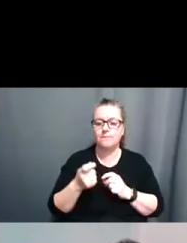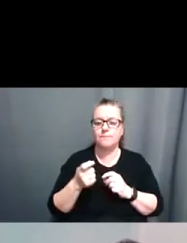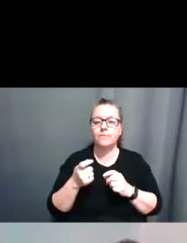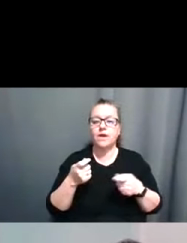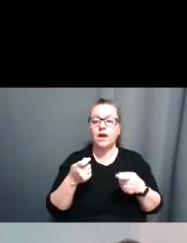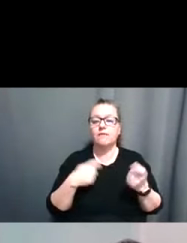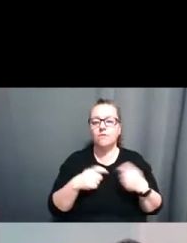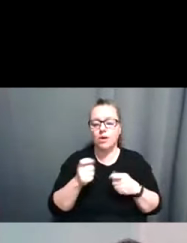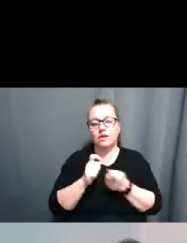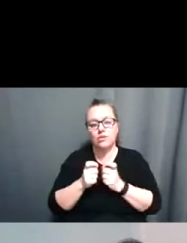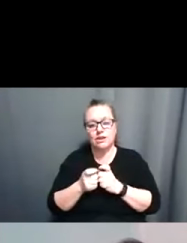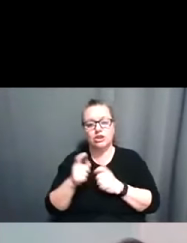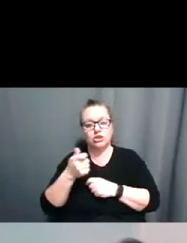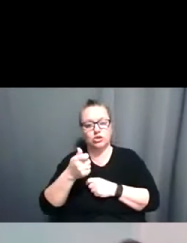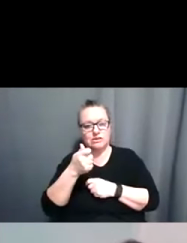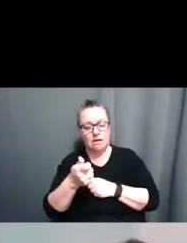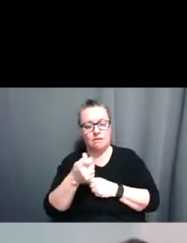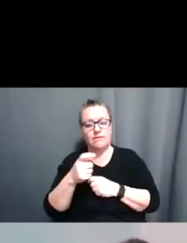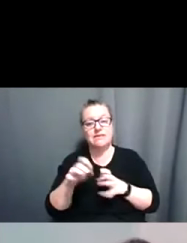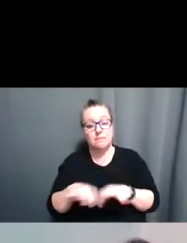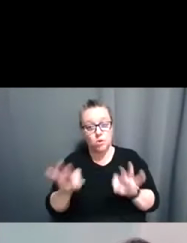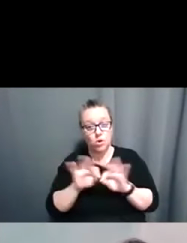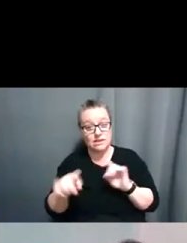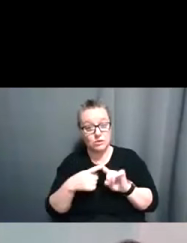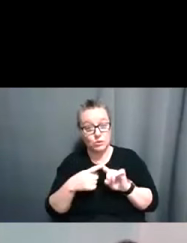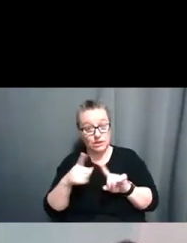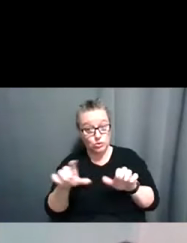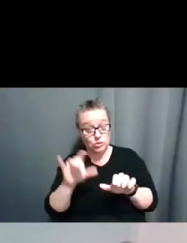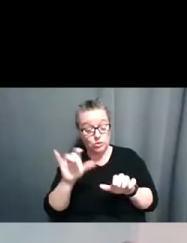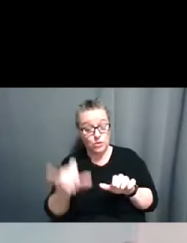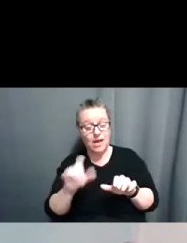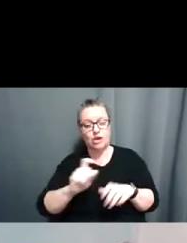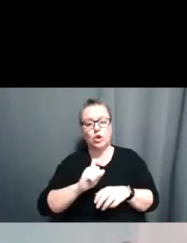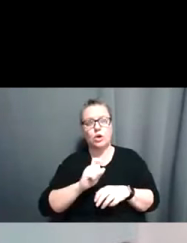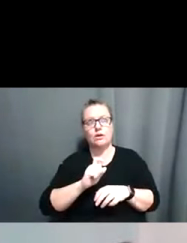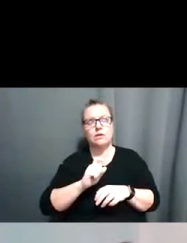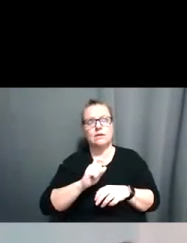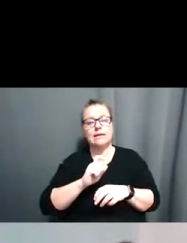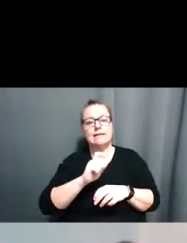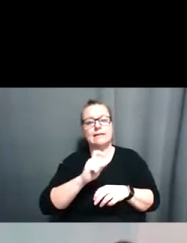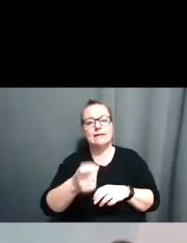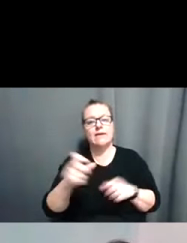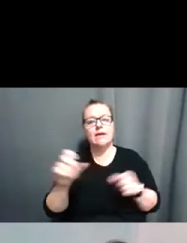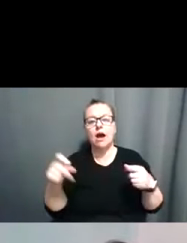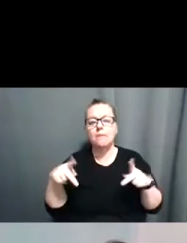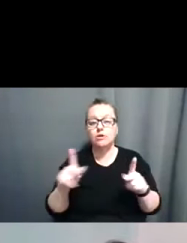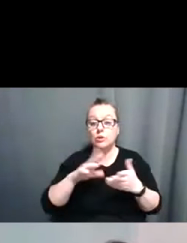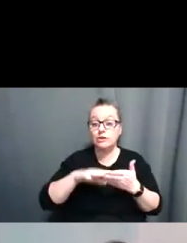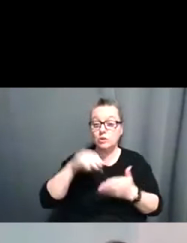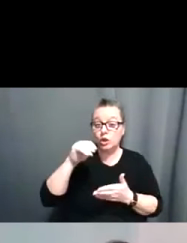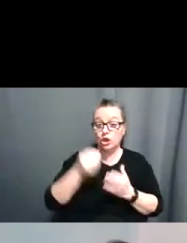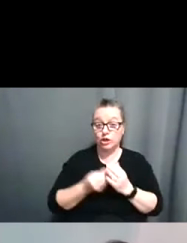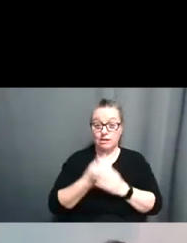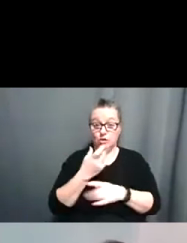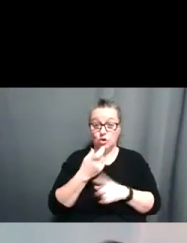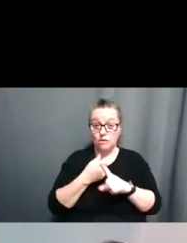corrections yourself whenever possible is important, because when you do, you're giving that opportunity to learn and grow from your